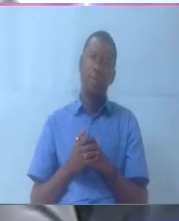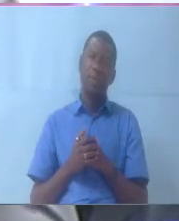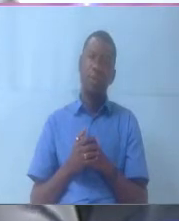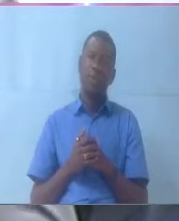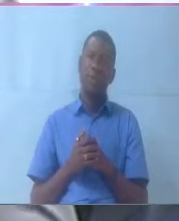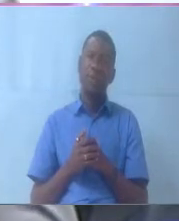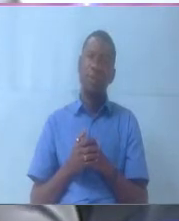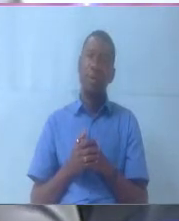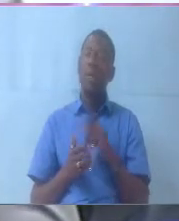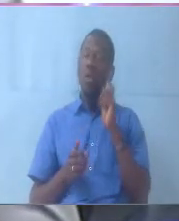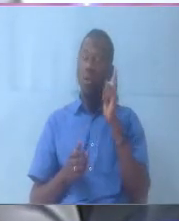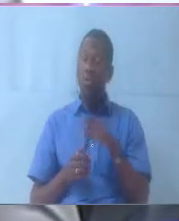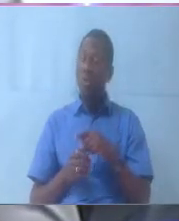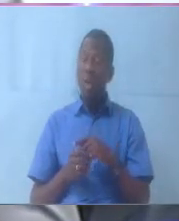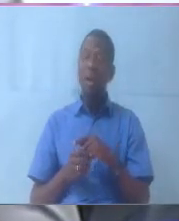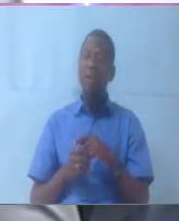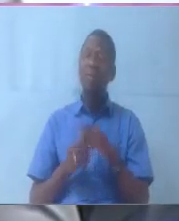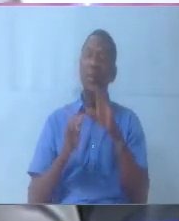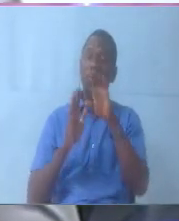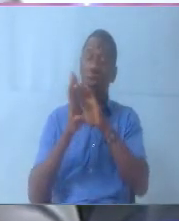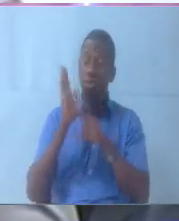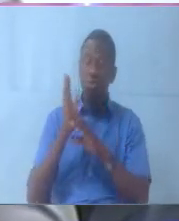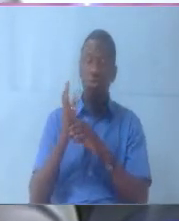should be exploited,